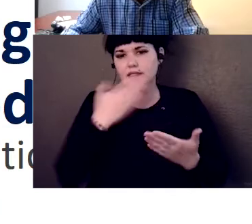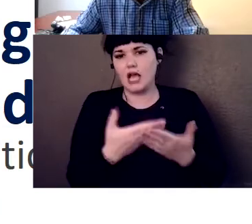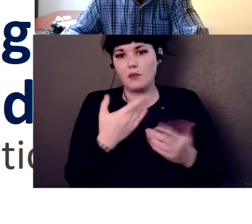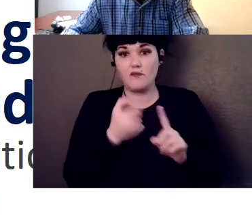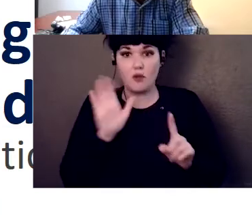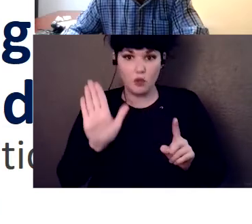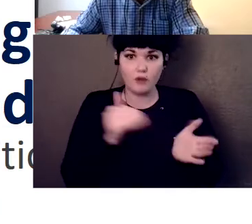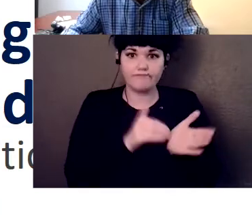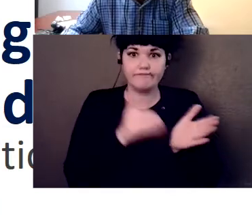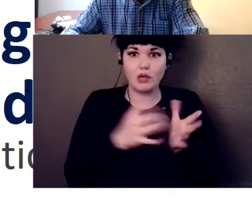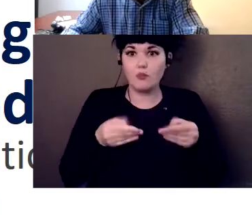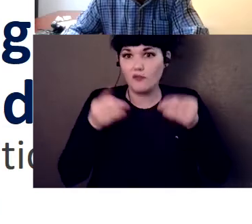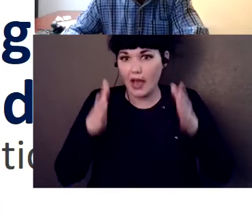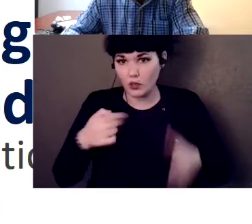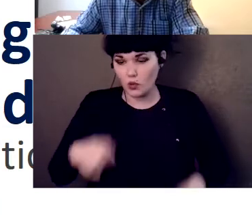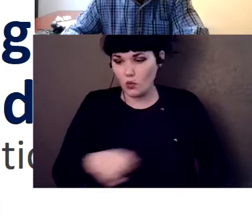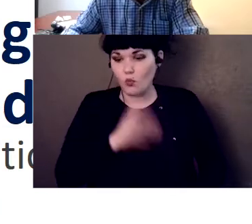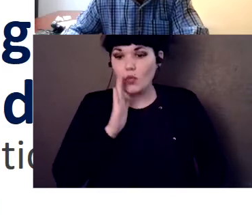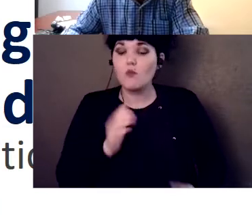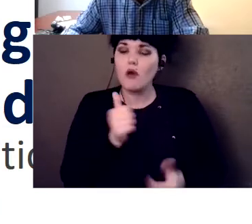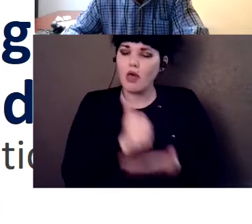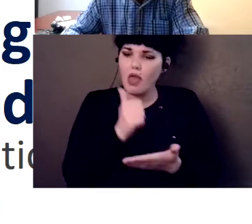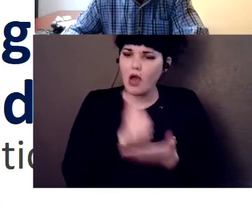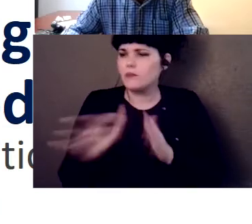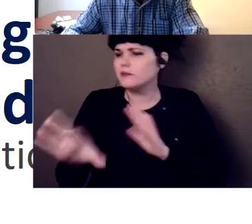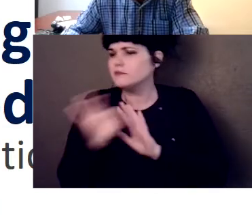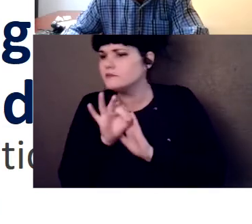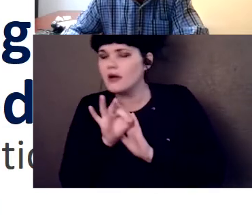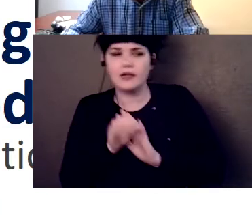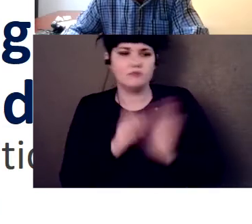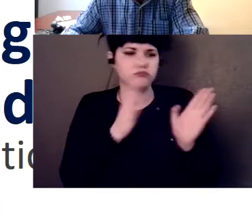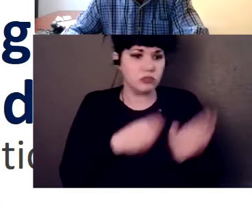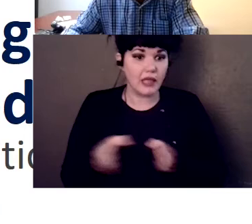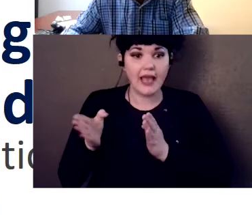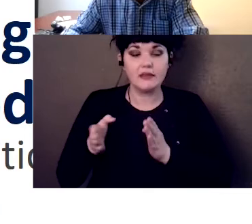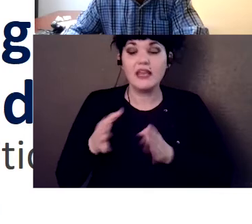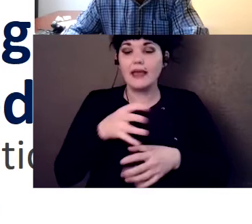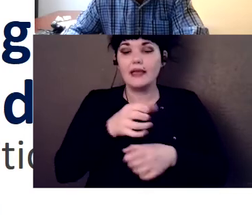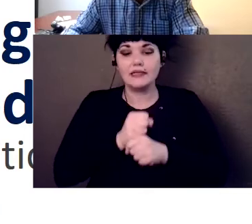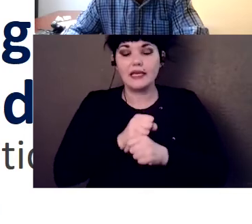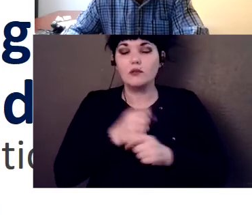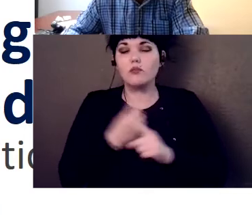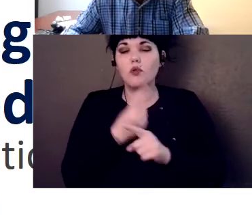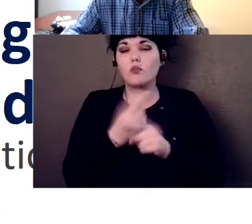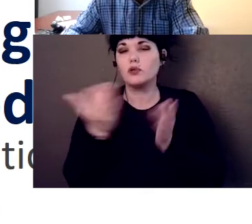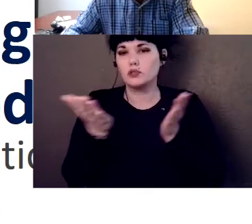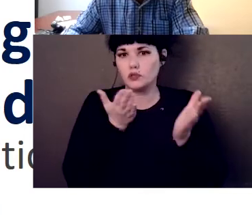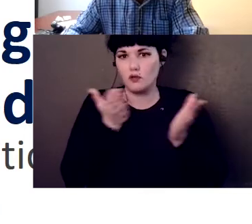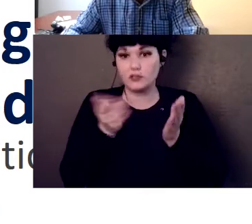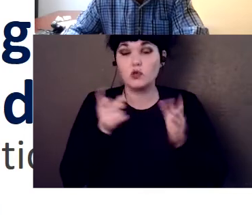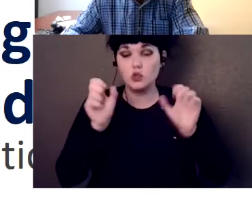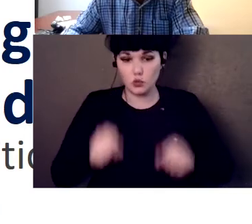employment search is to help you choose, plan for, and coordinate required services to reach your employment goal. No single service